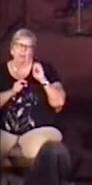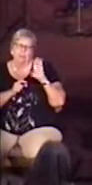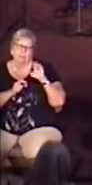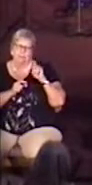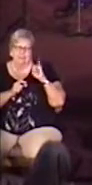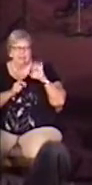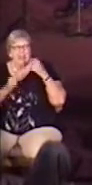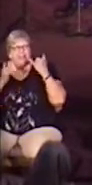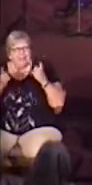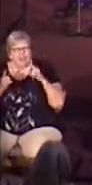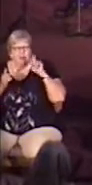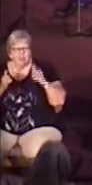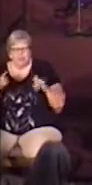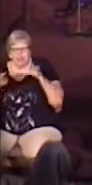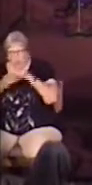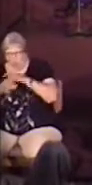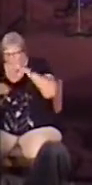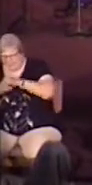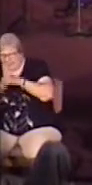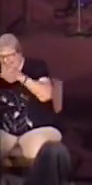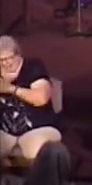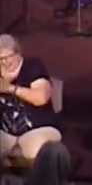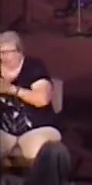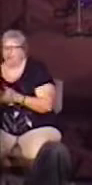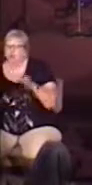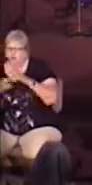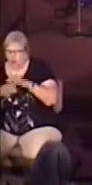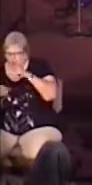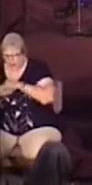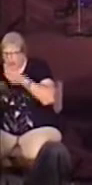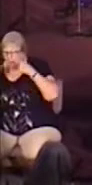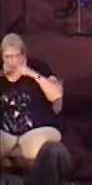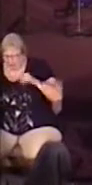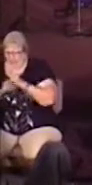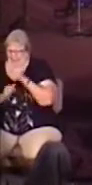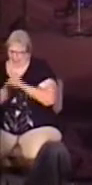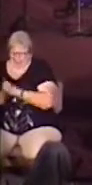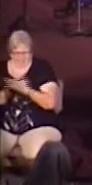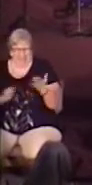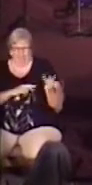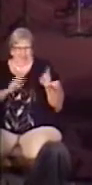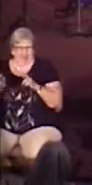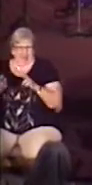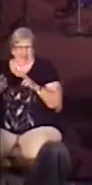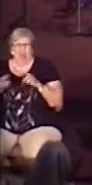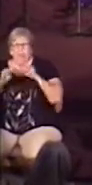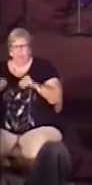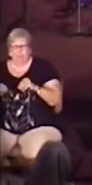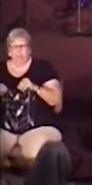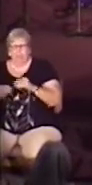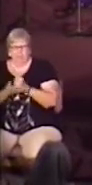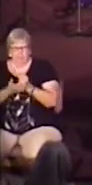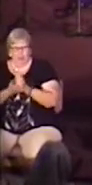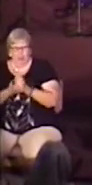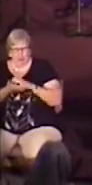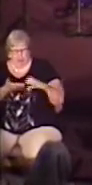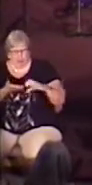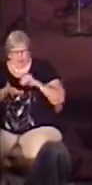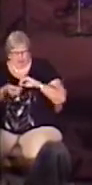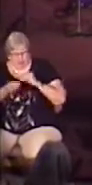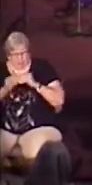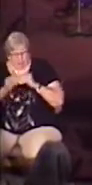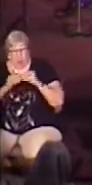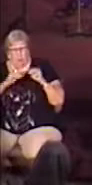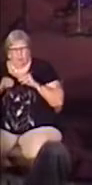checkout and now you have to log in. And so you log in, you finally get everything in there, you enter your credit card information, you put the security code